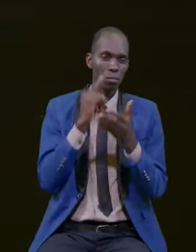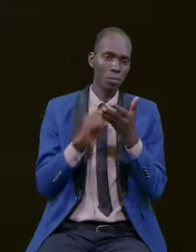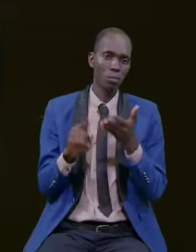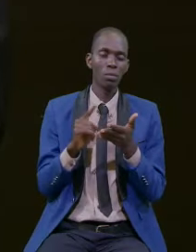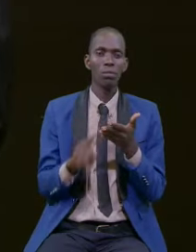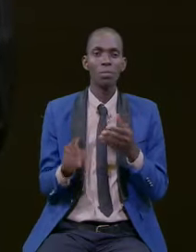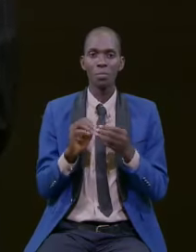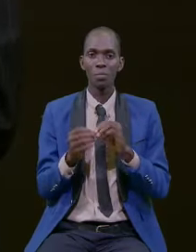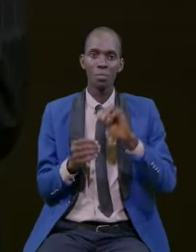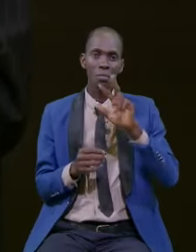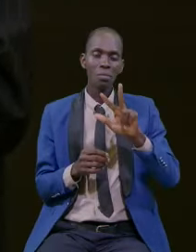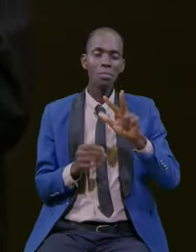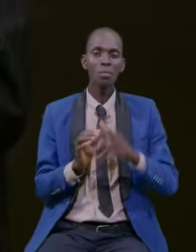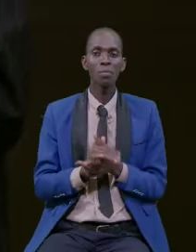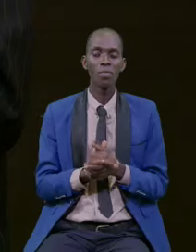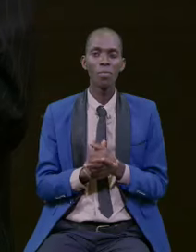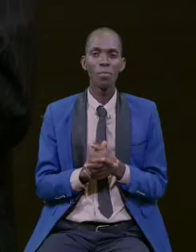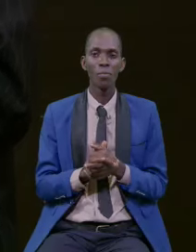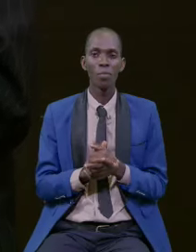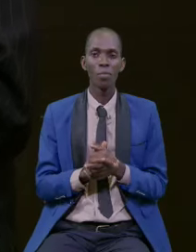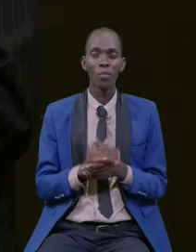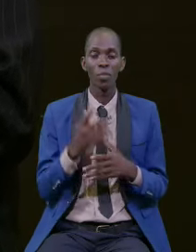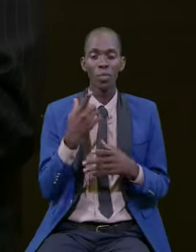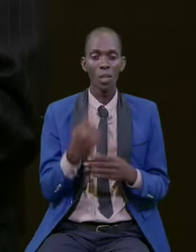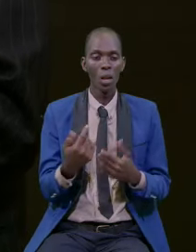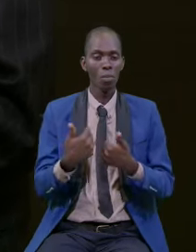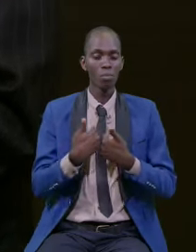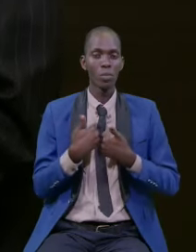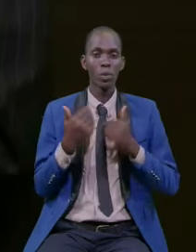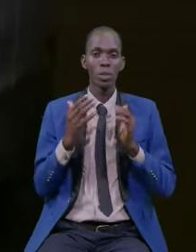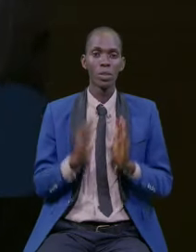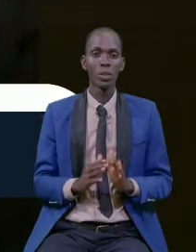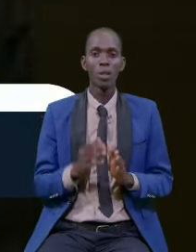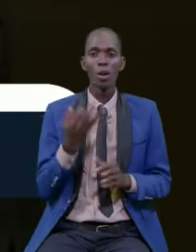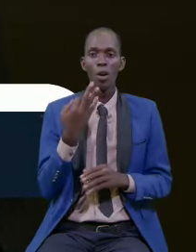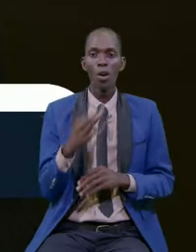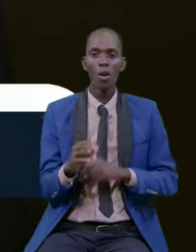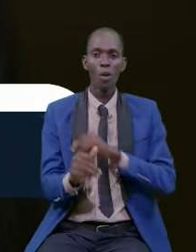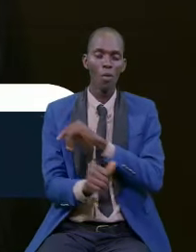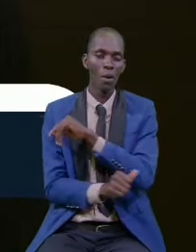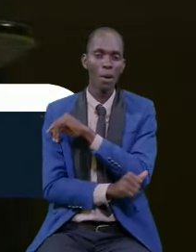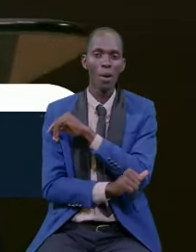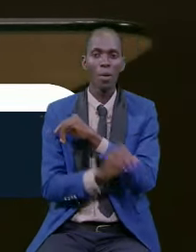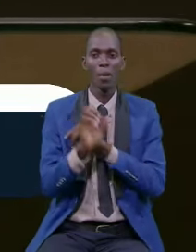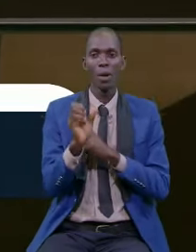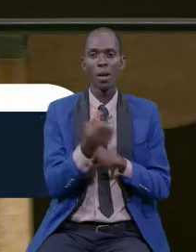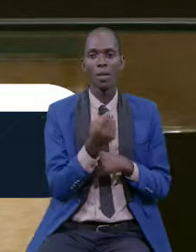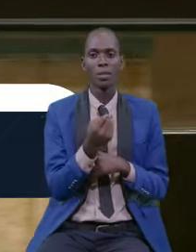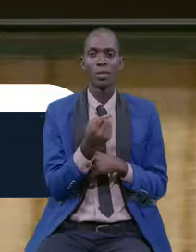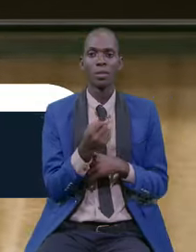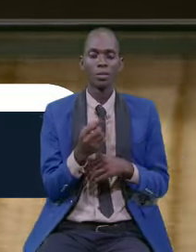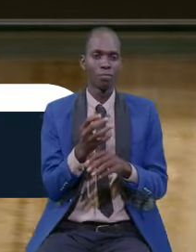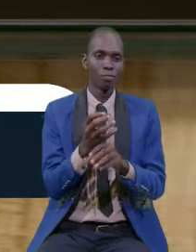three, the possessors of Abraham's